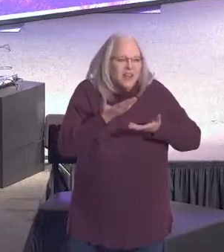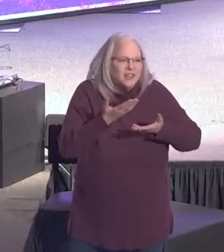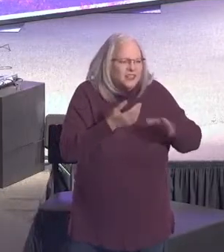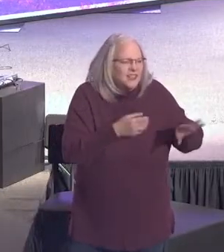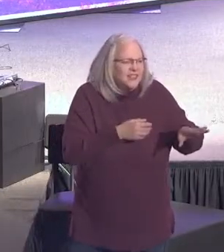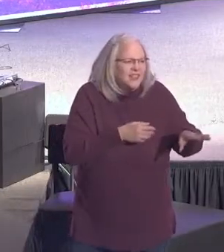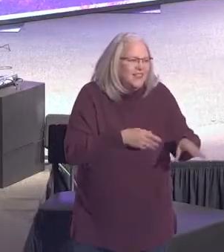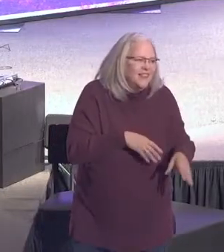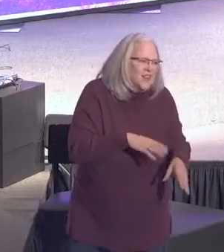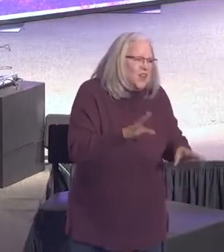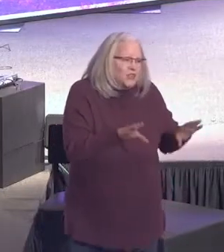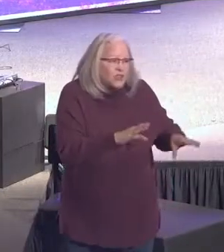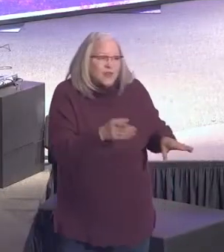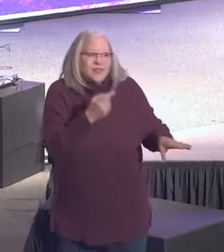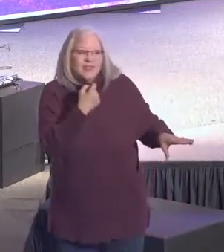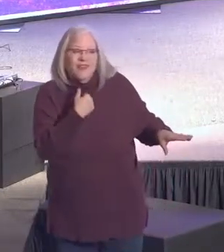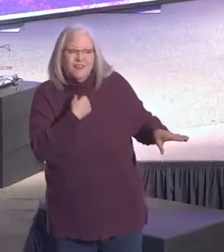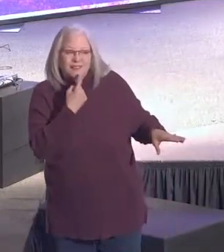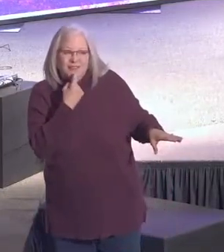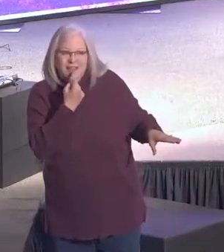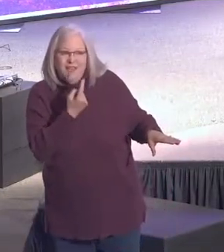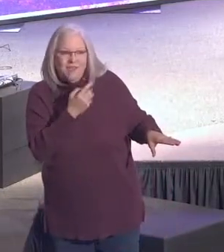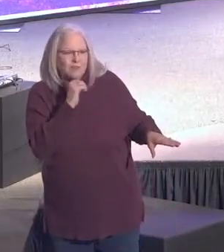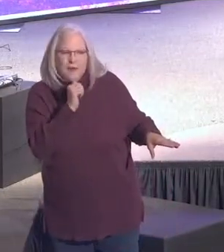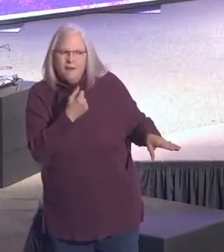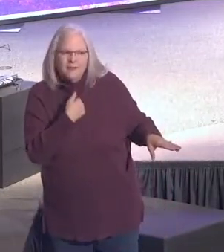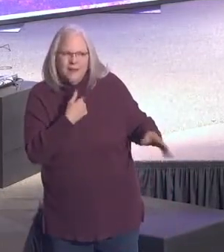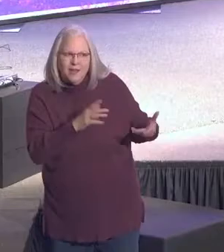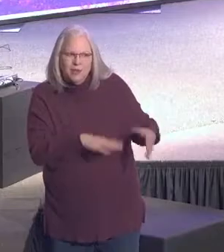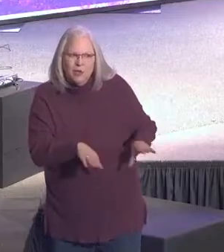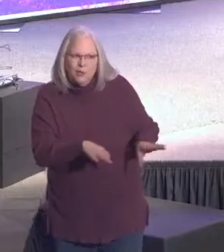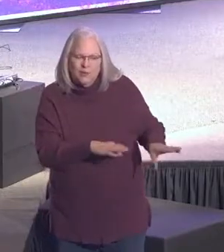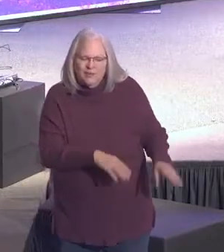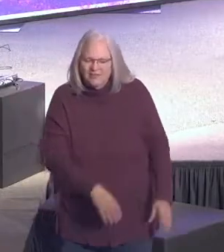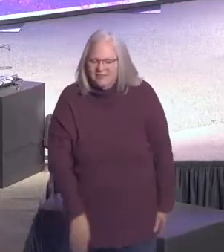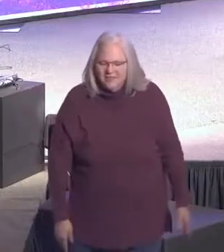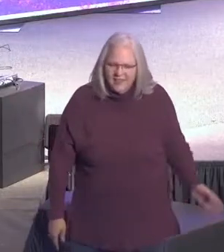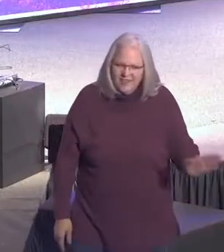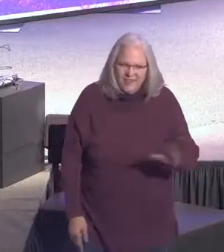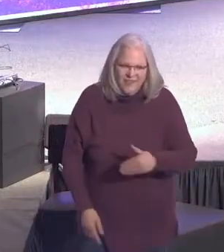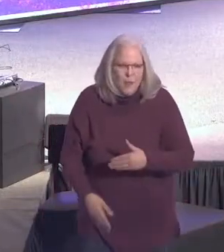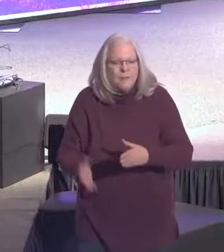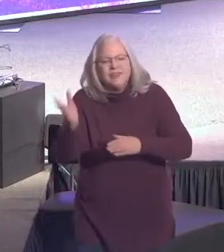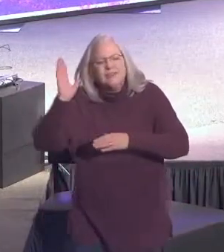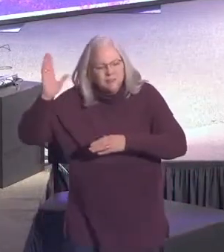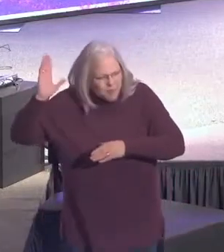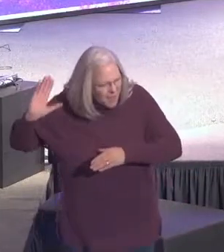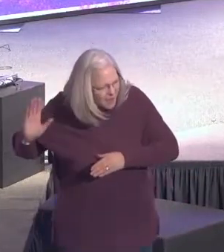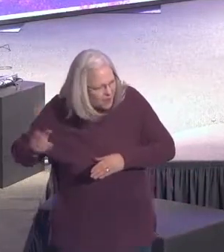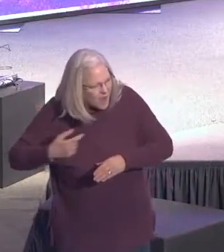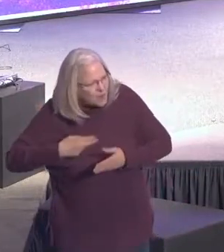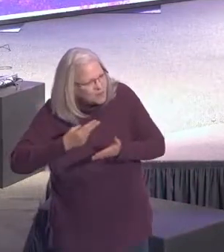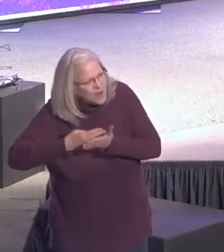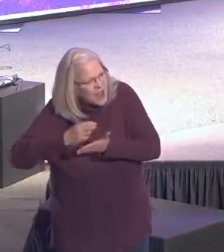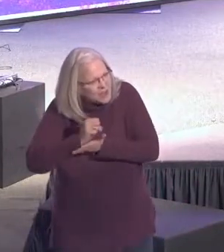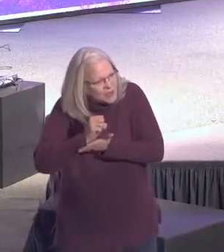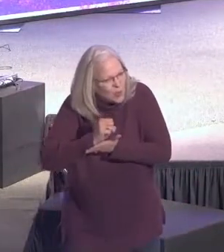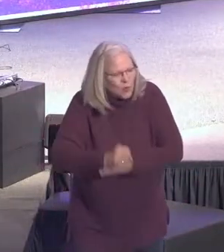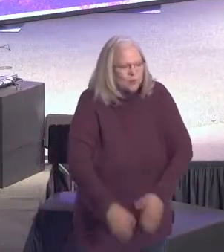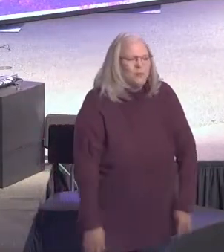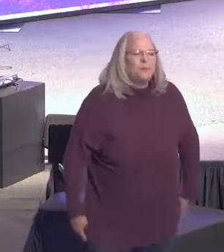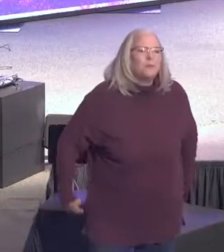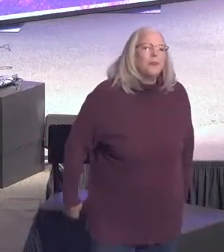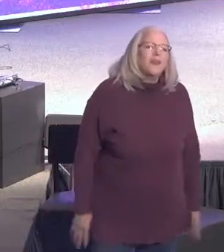Do as I say, not as I do, I guess. I don't know. If you're a high school student, it's a different era. I'm sure you can't get away with the things today that we got away with then. But